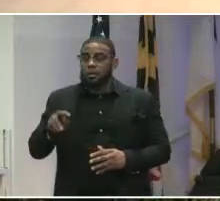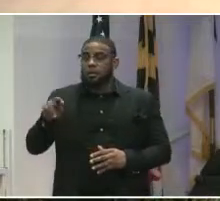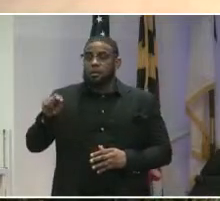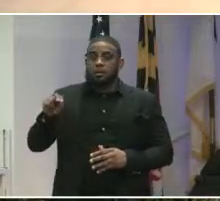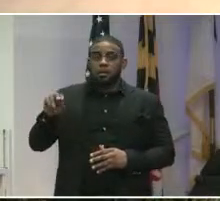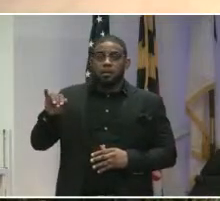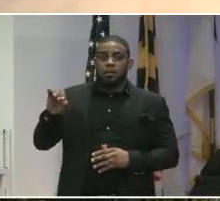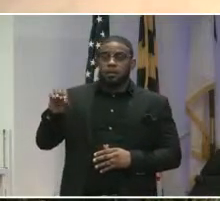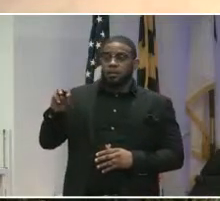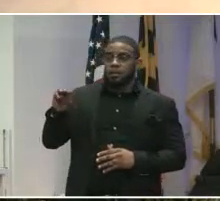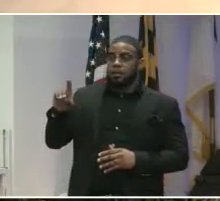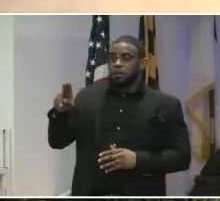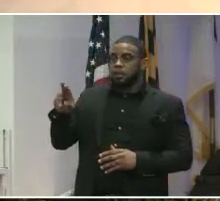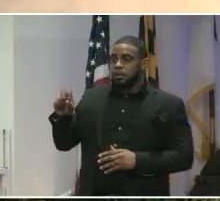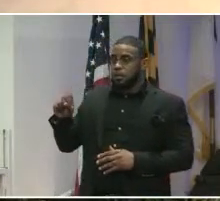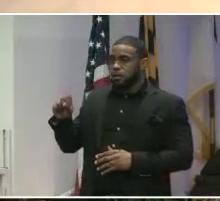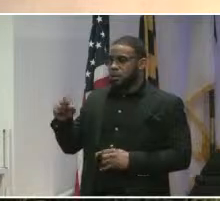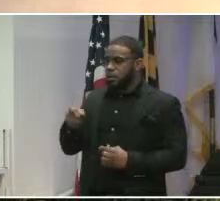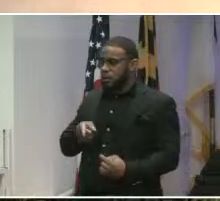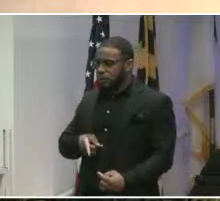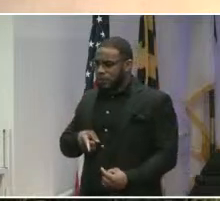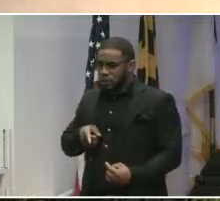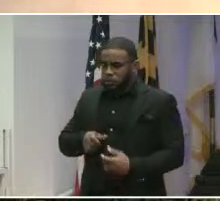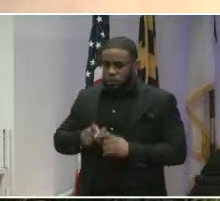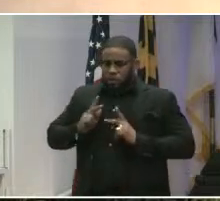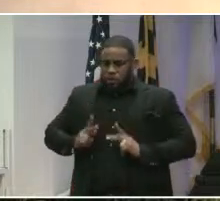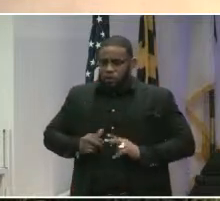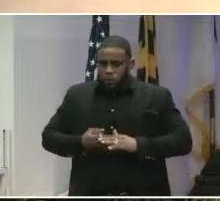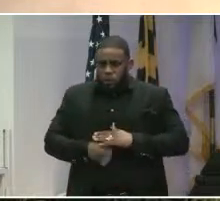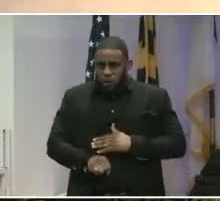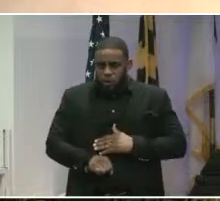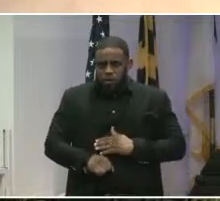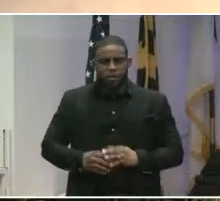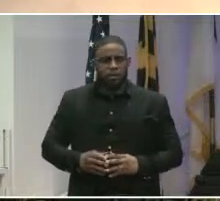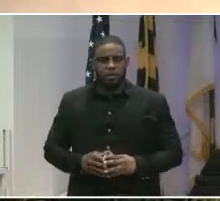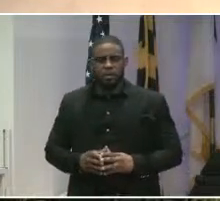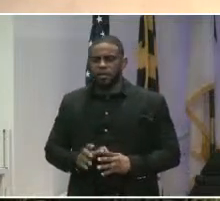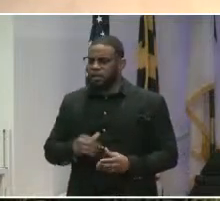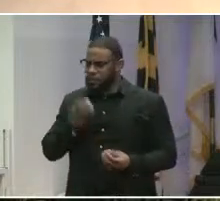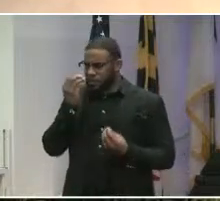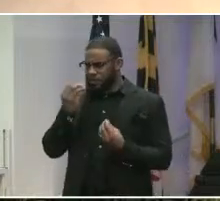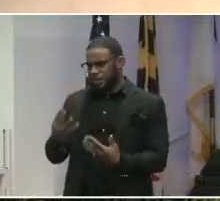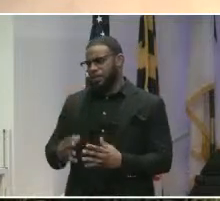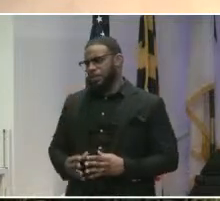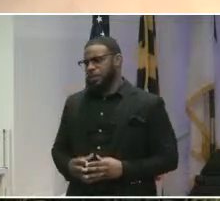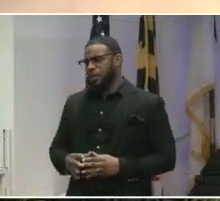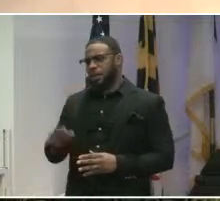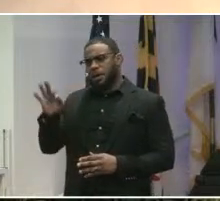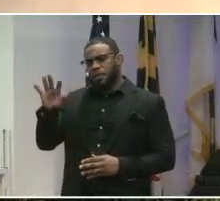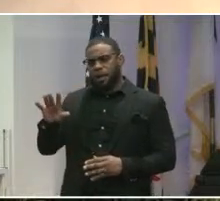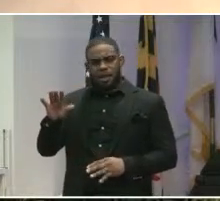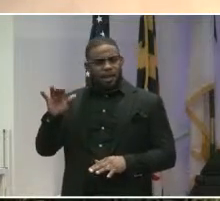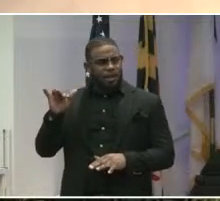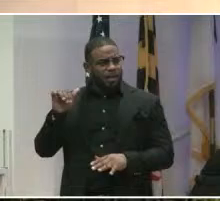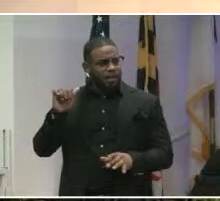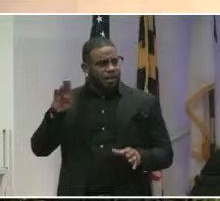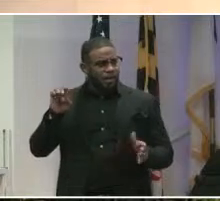Nicodemus was wrestling with this physical birth. And let me tell you, Pastor Abraham,